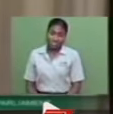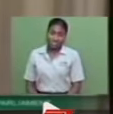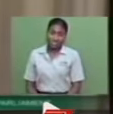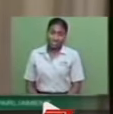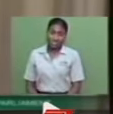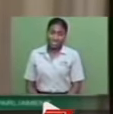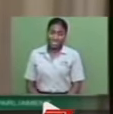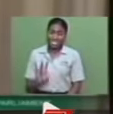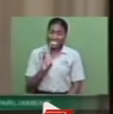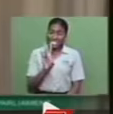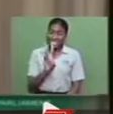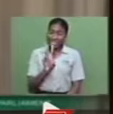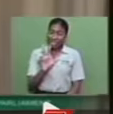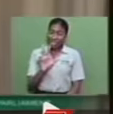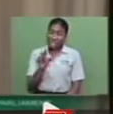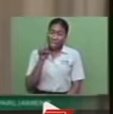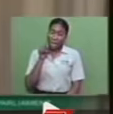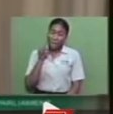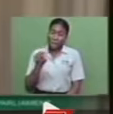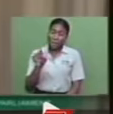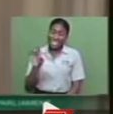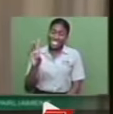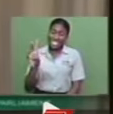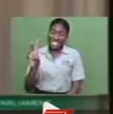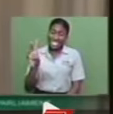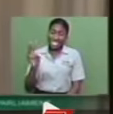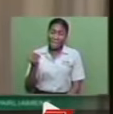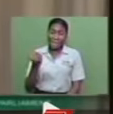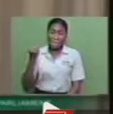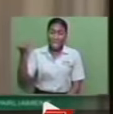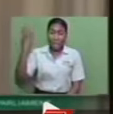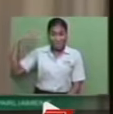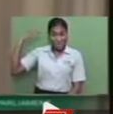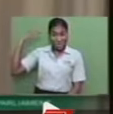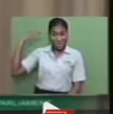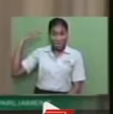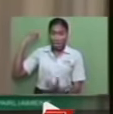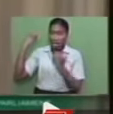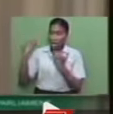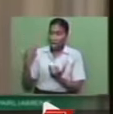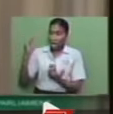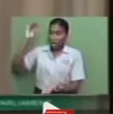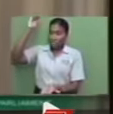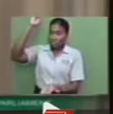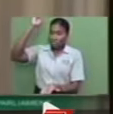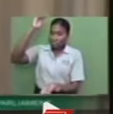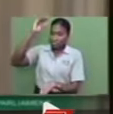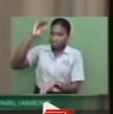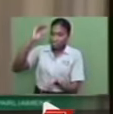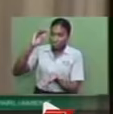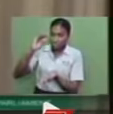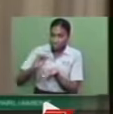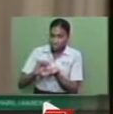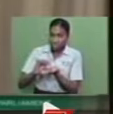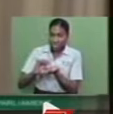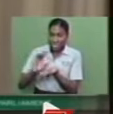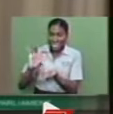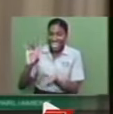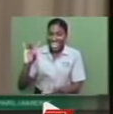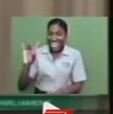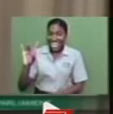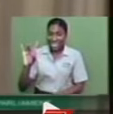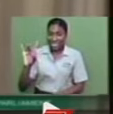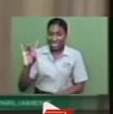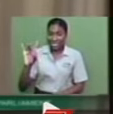$73.6 million down to $8 million. So you see,